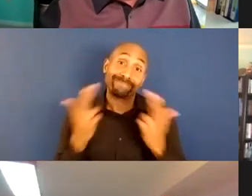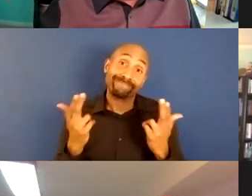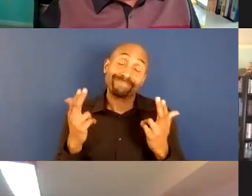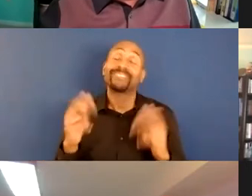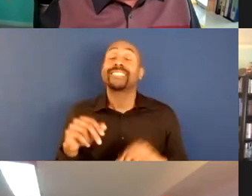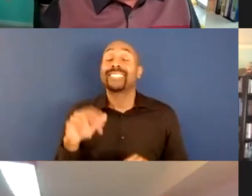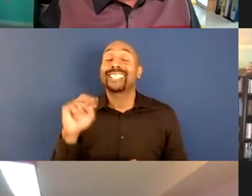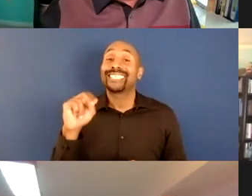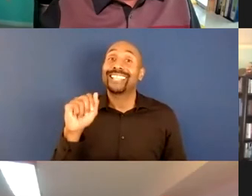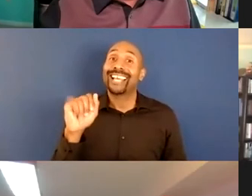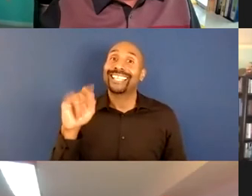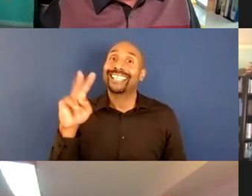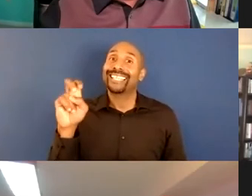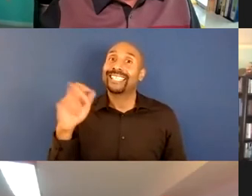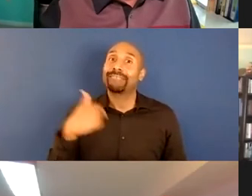are to